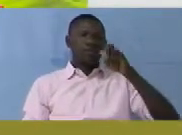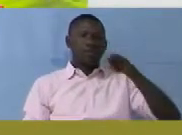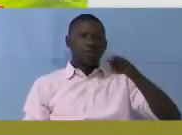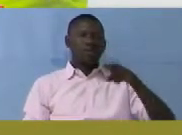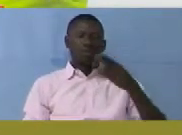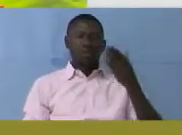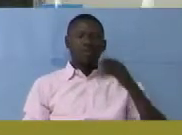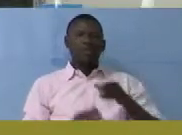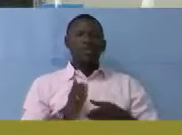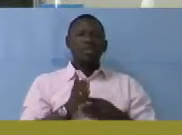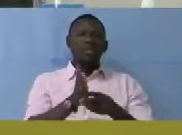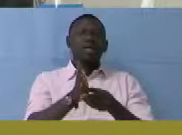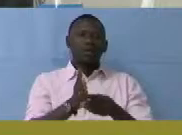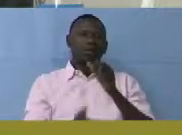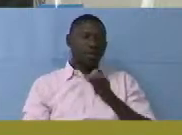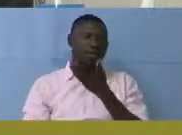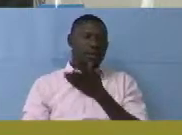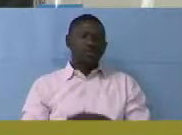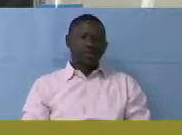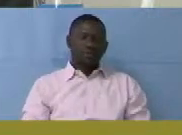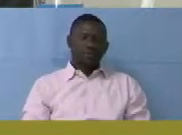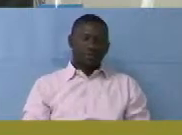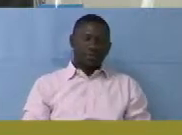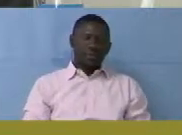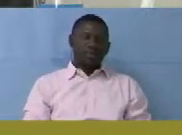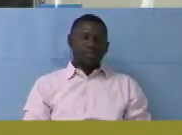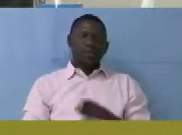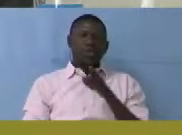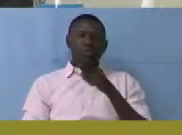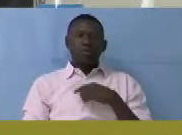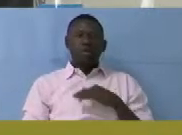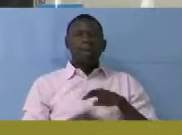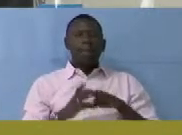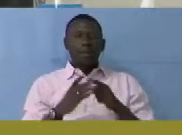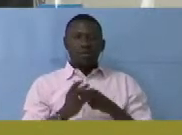You have worked in several places.